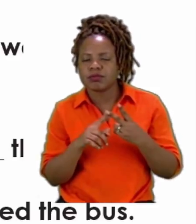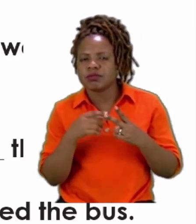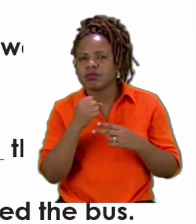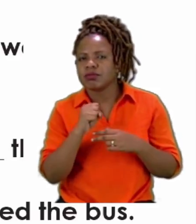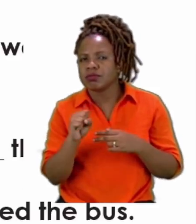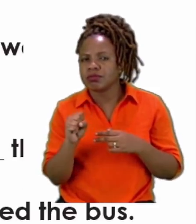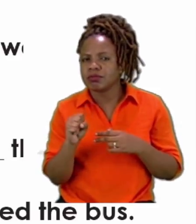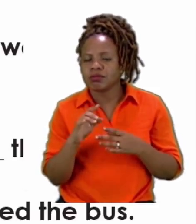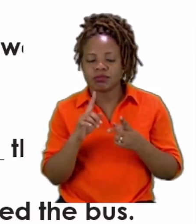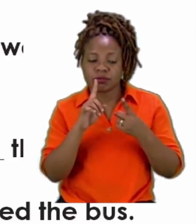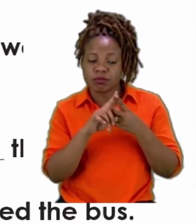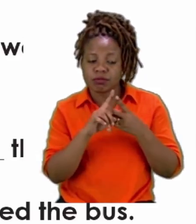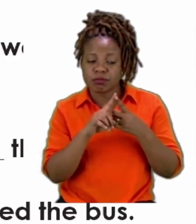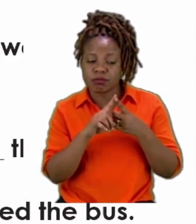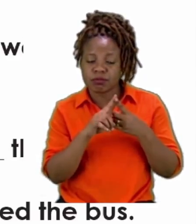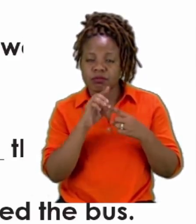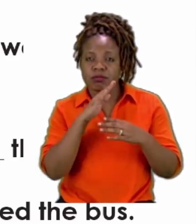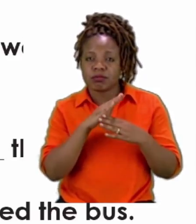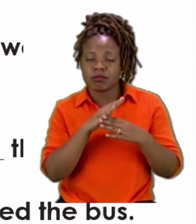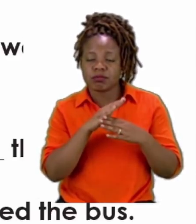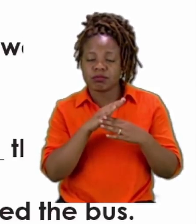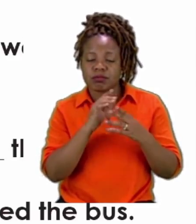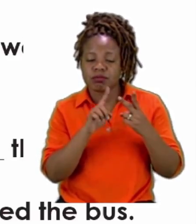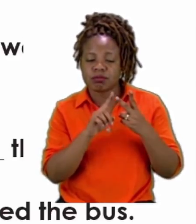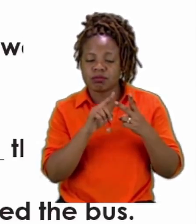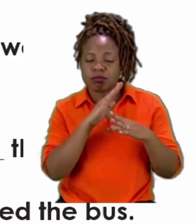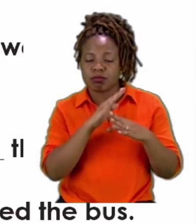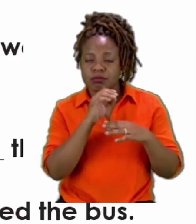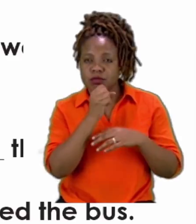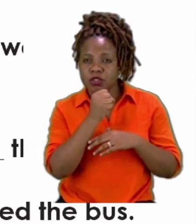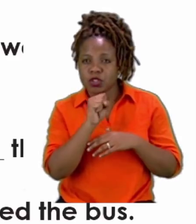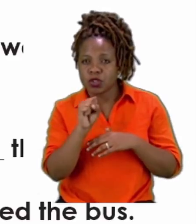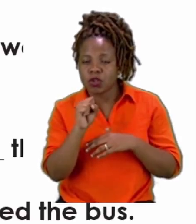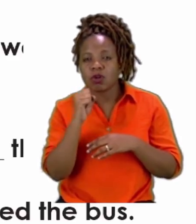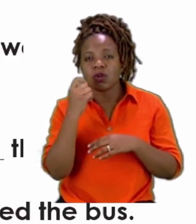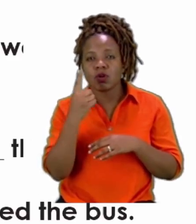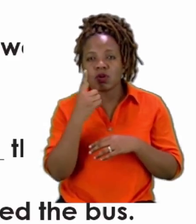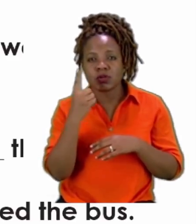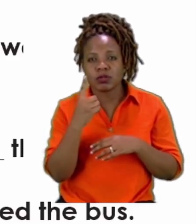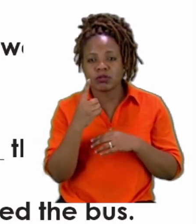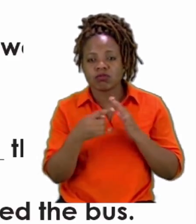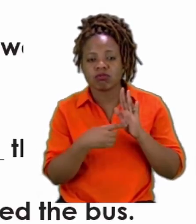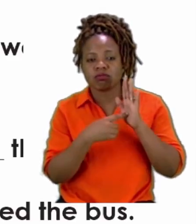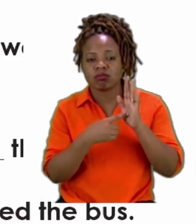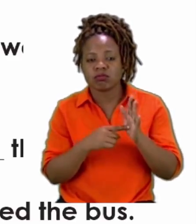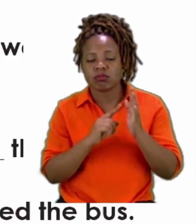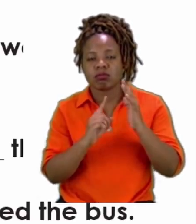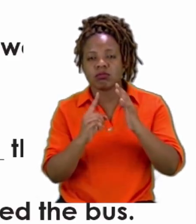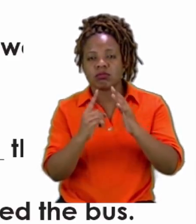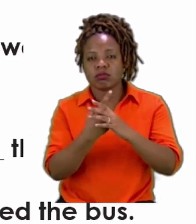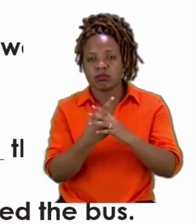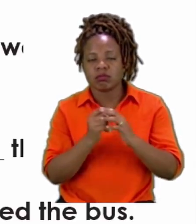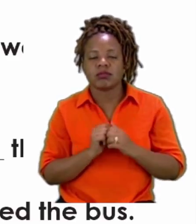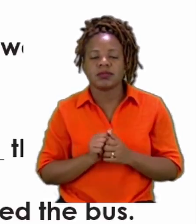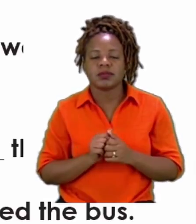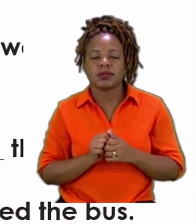Remember, we use the word so when we are offering a result, but we